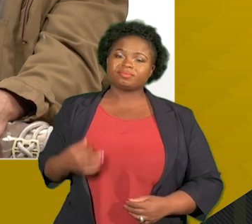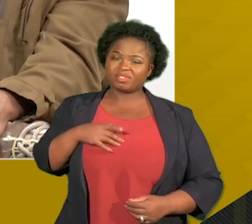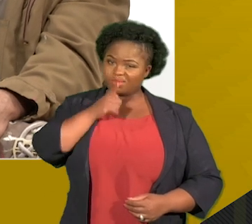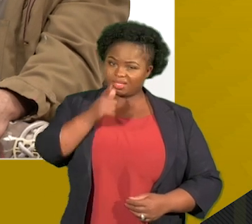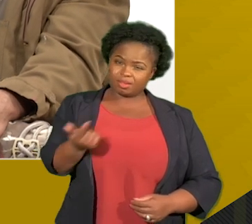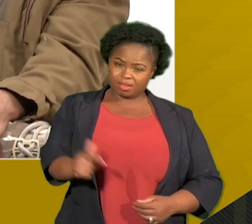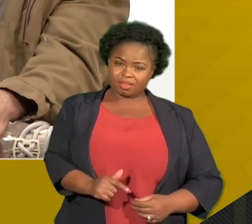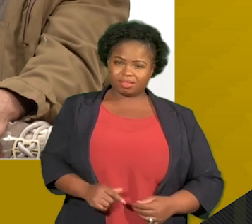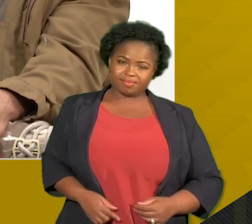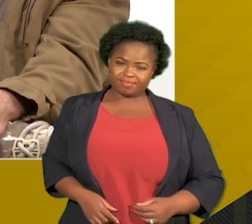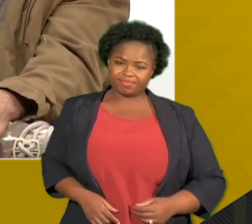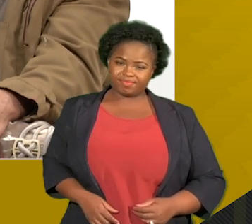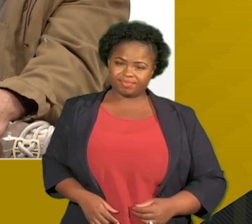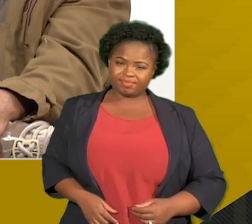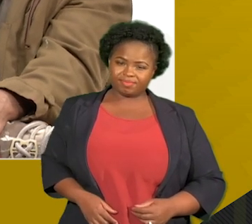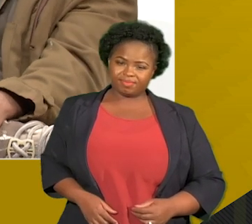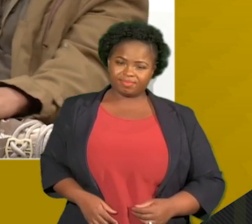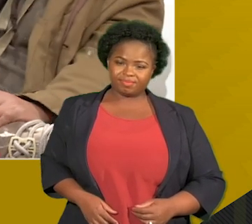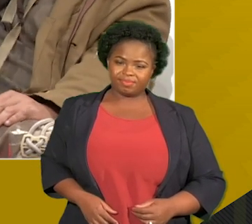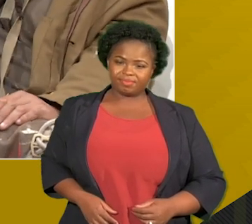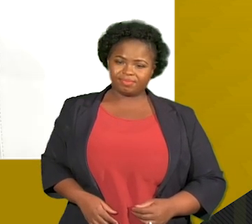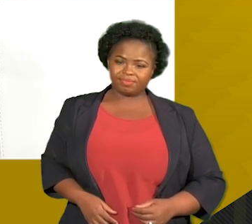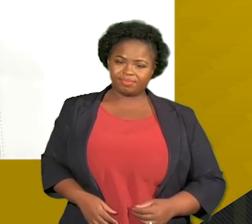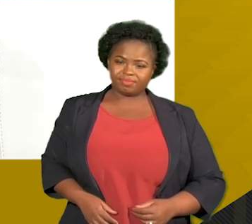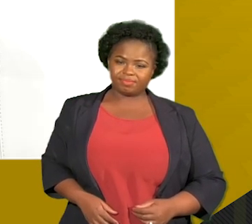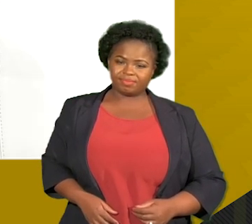Dukalega actually. Can't tell the put one.